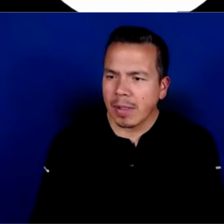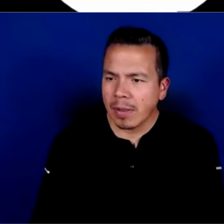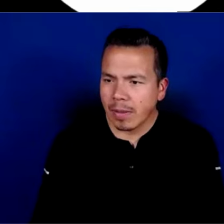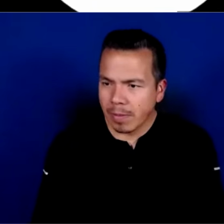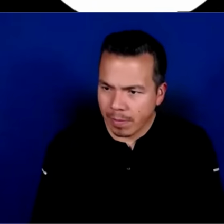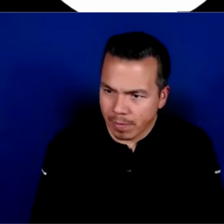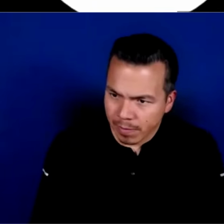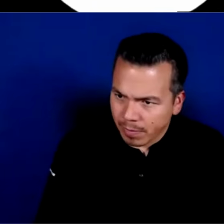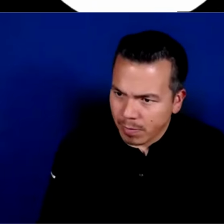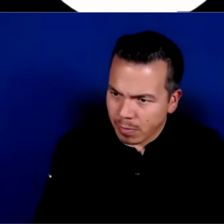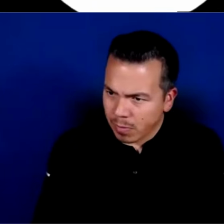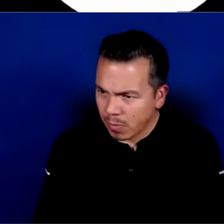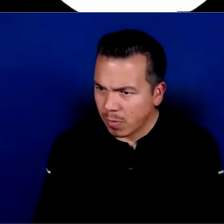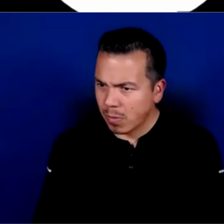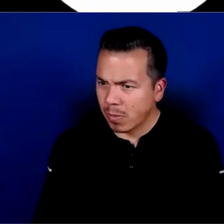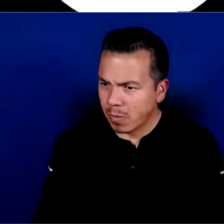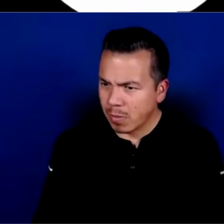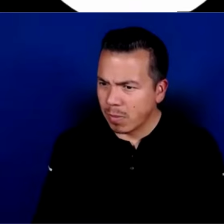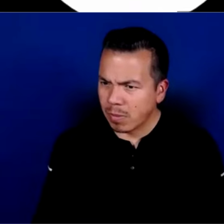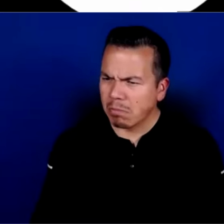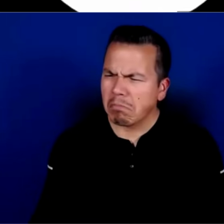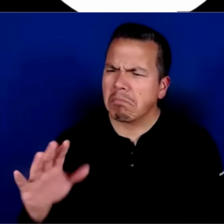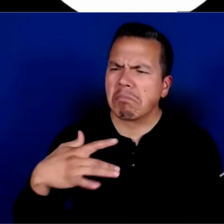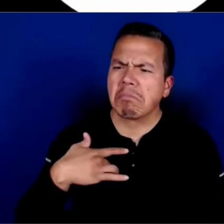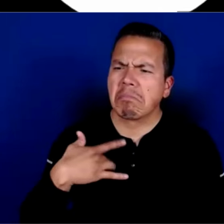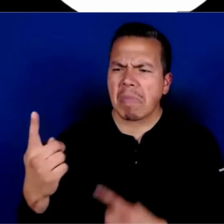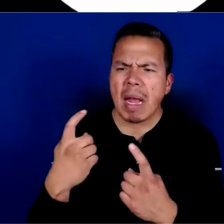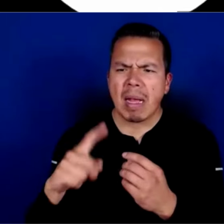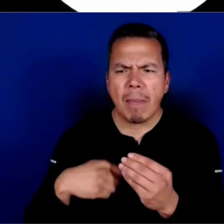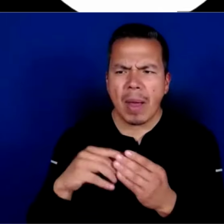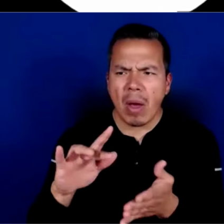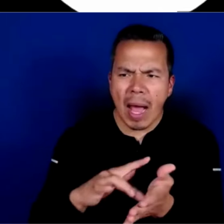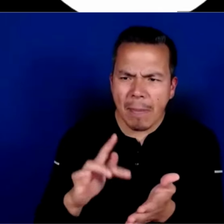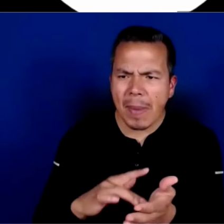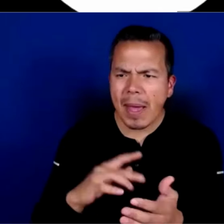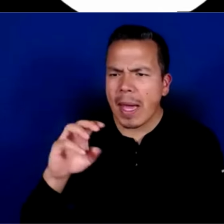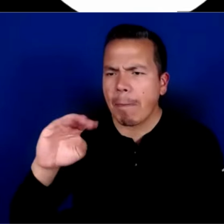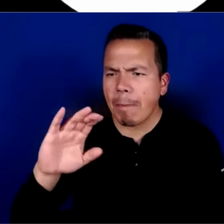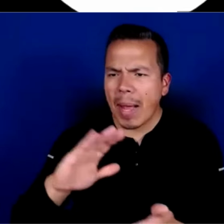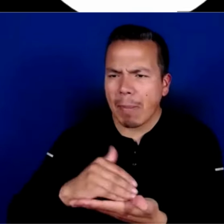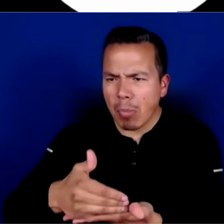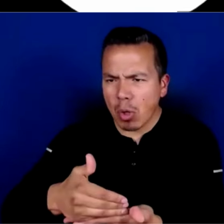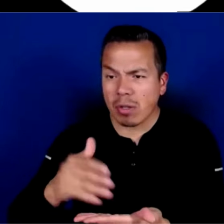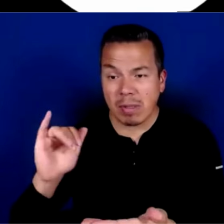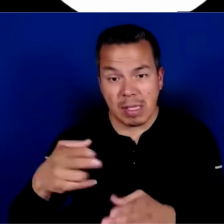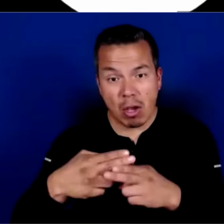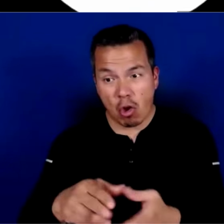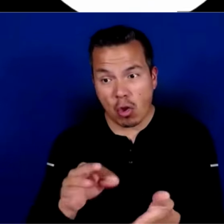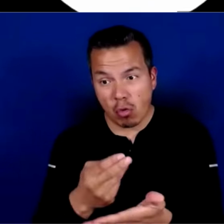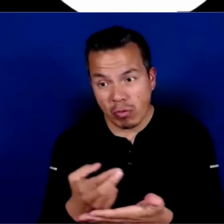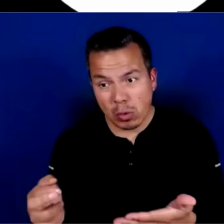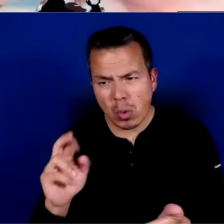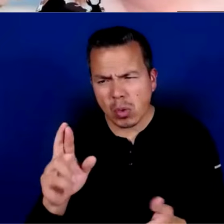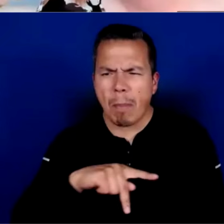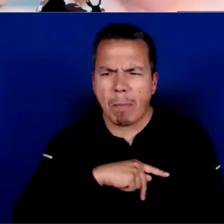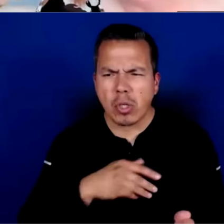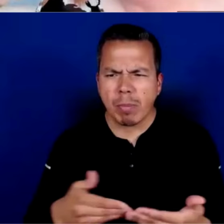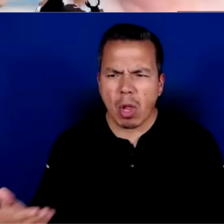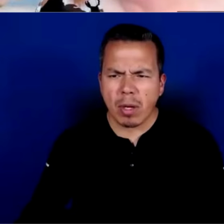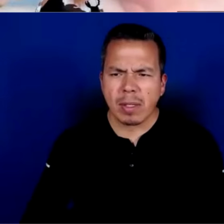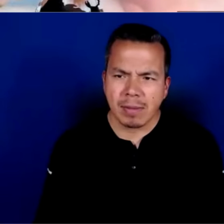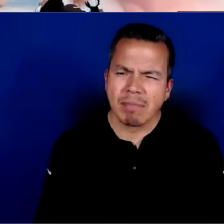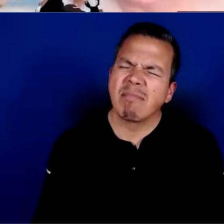So someone's asking, what about an iPad or a MacBook? Do they count as a resource, or would that just be under personal effects? That would